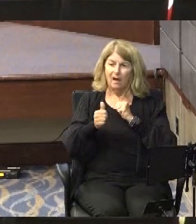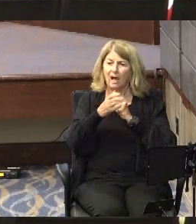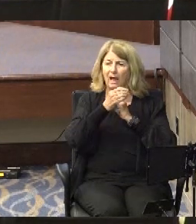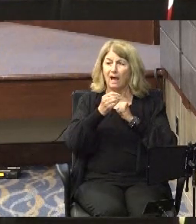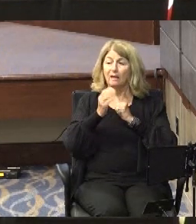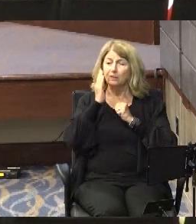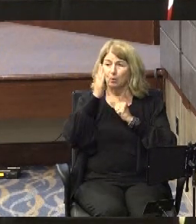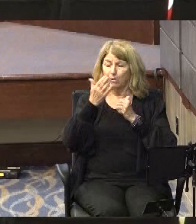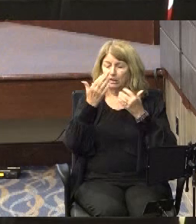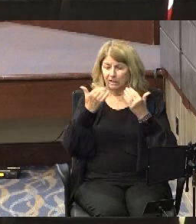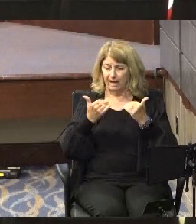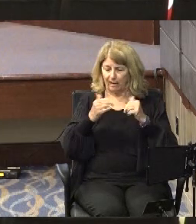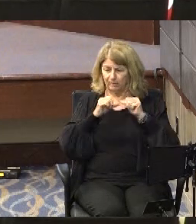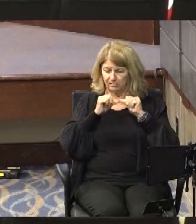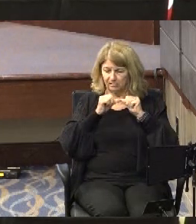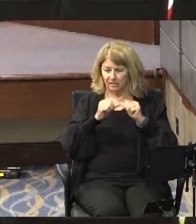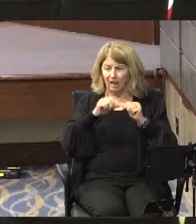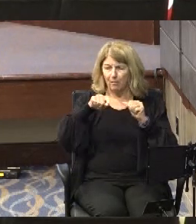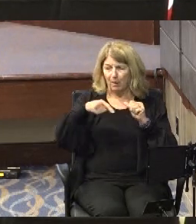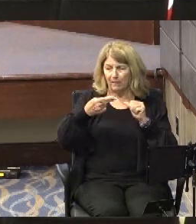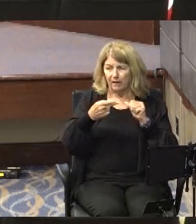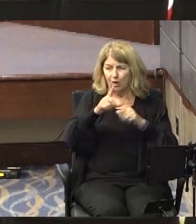now move on to public hearing